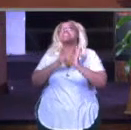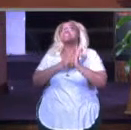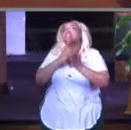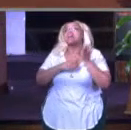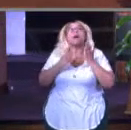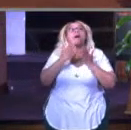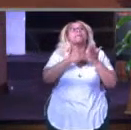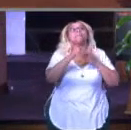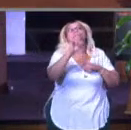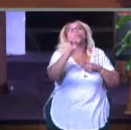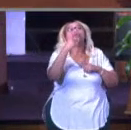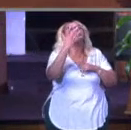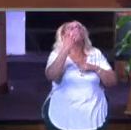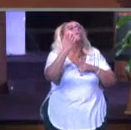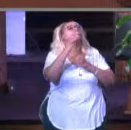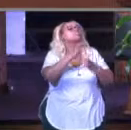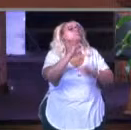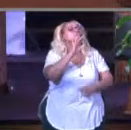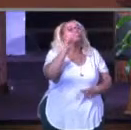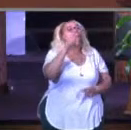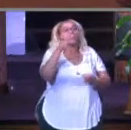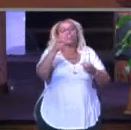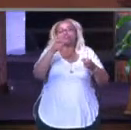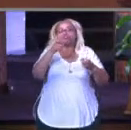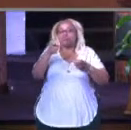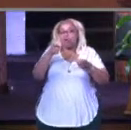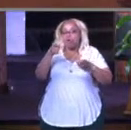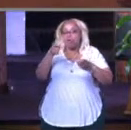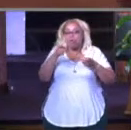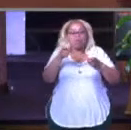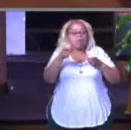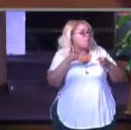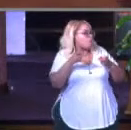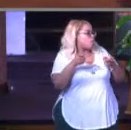Some only want the Spirit that they can control.